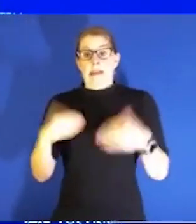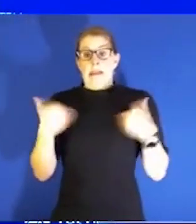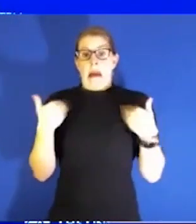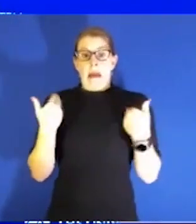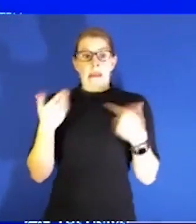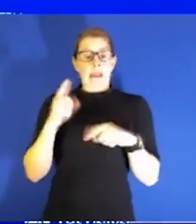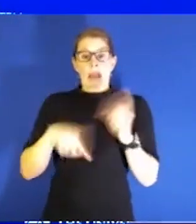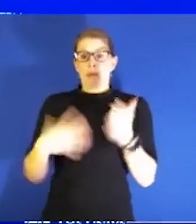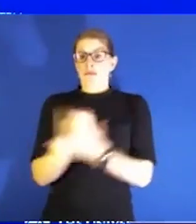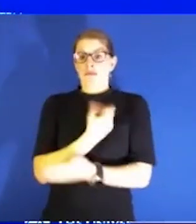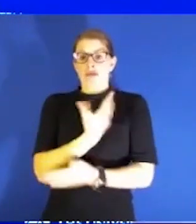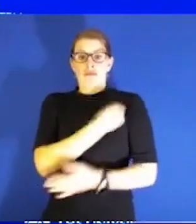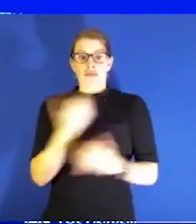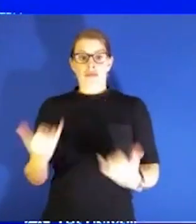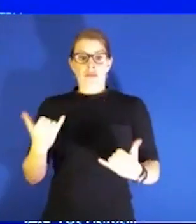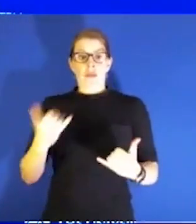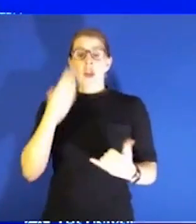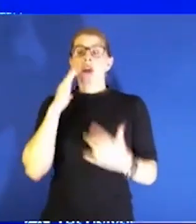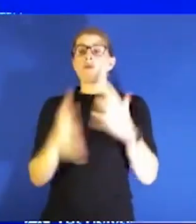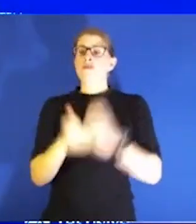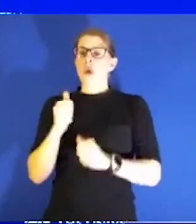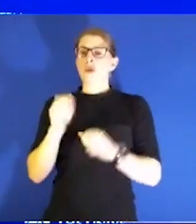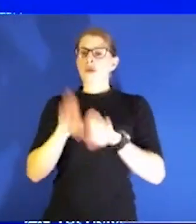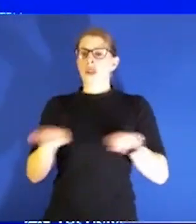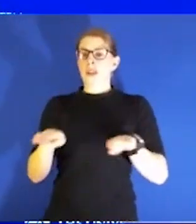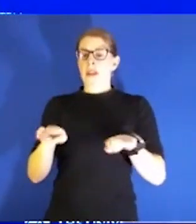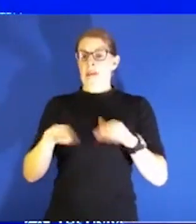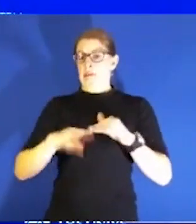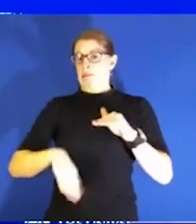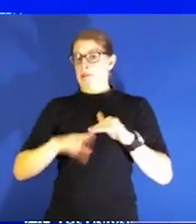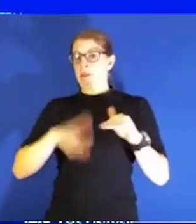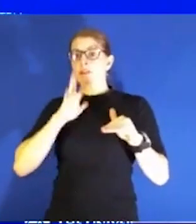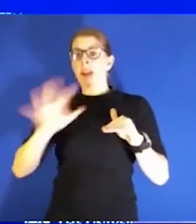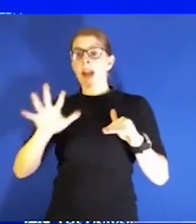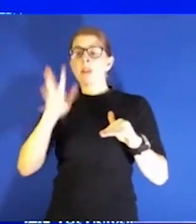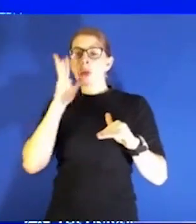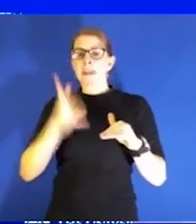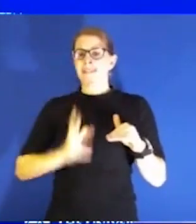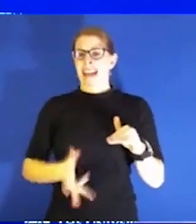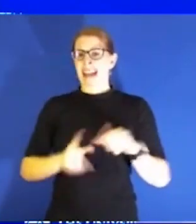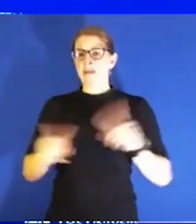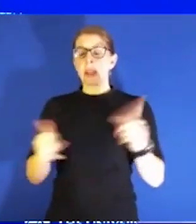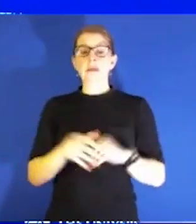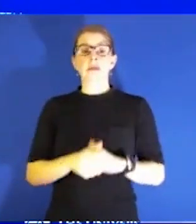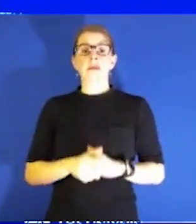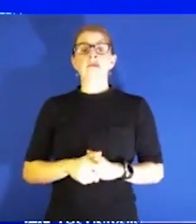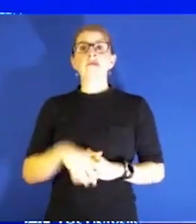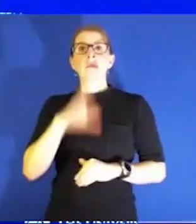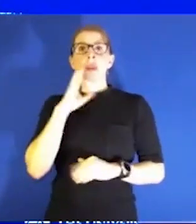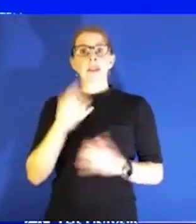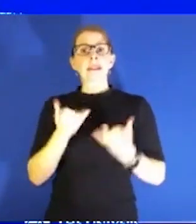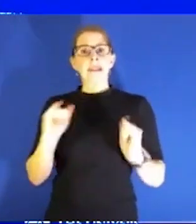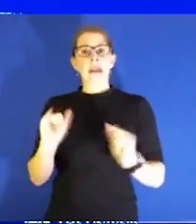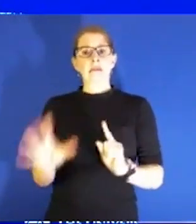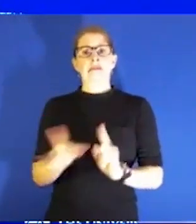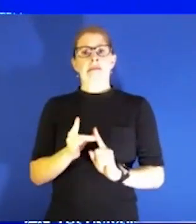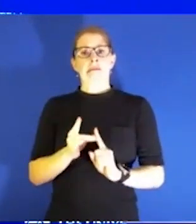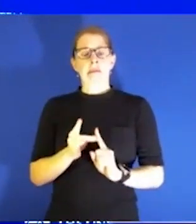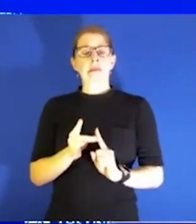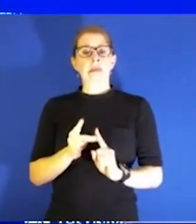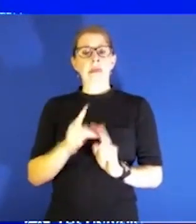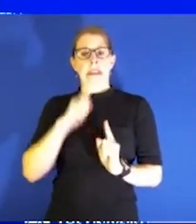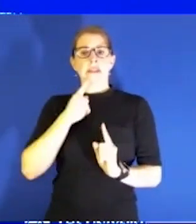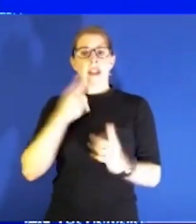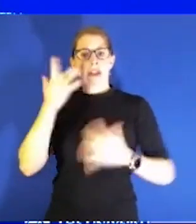vast majority of children, especially younger children, are going to be okay, but we do know that they are still susceptible to severe disease